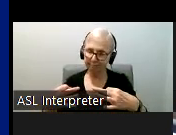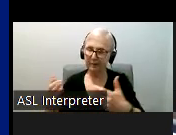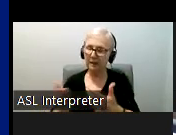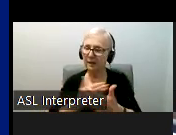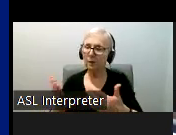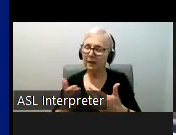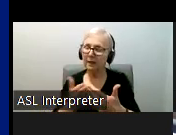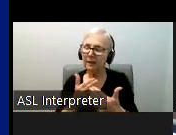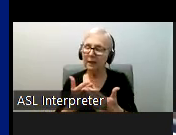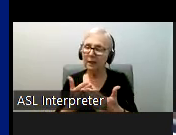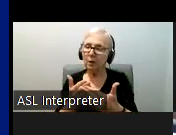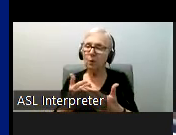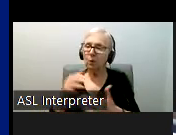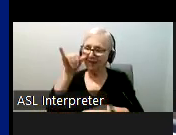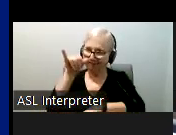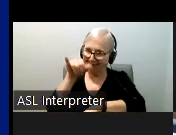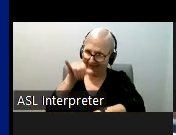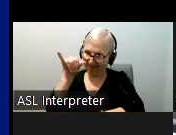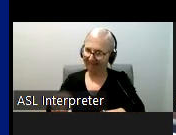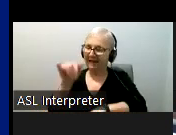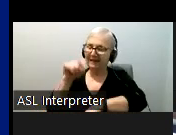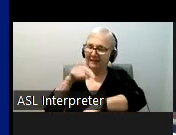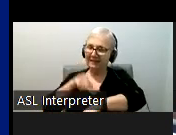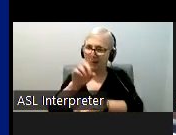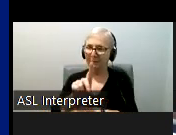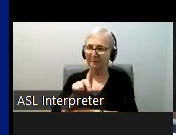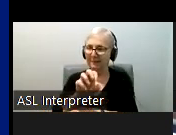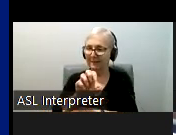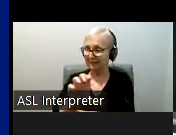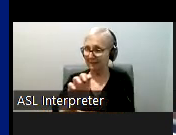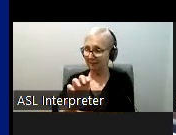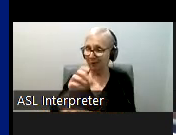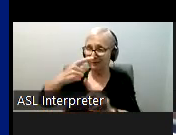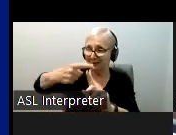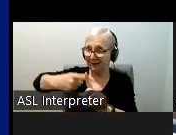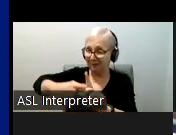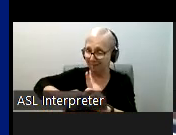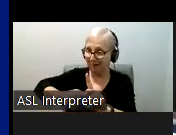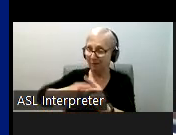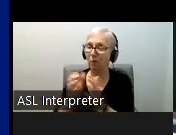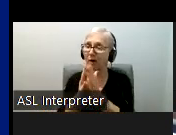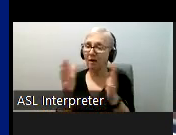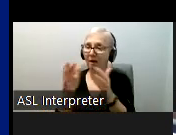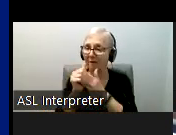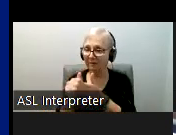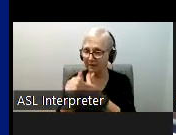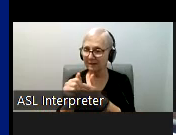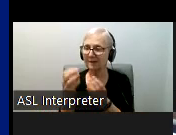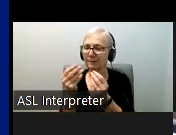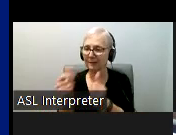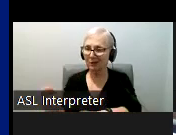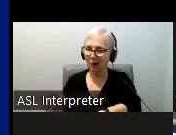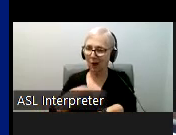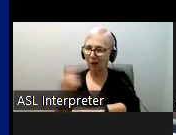anyway, we are in that season. December is the month where a lot of leadership spends a lot of long